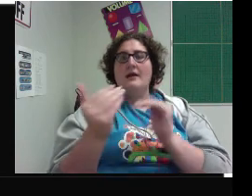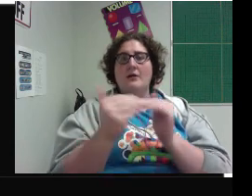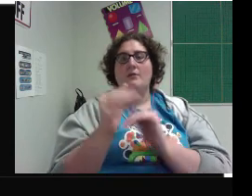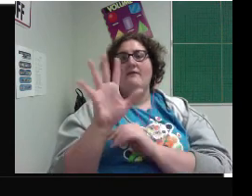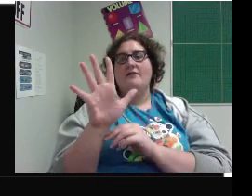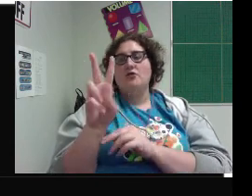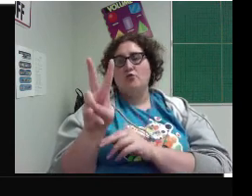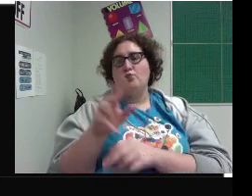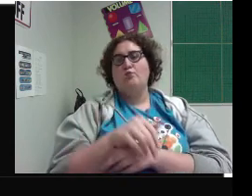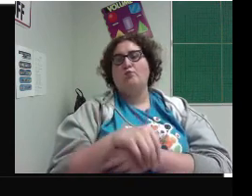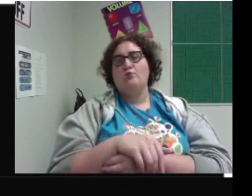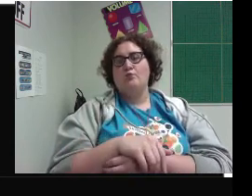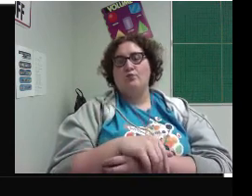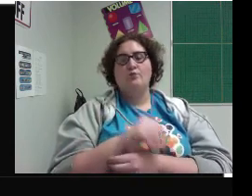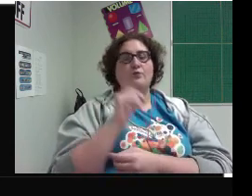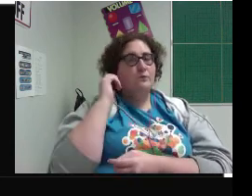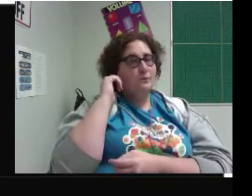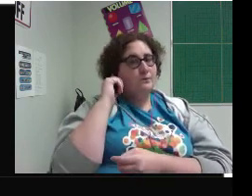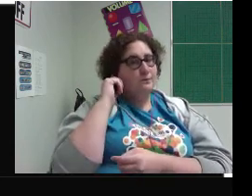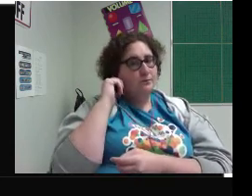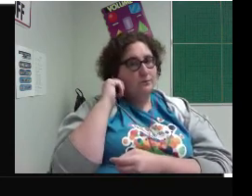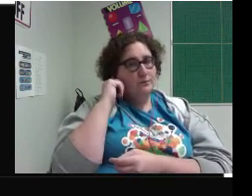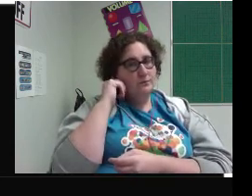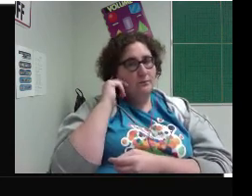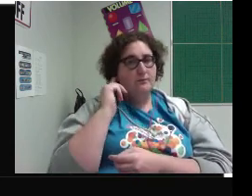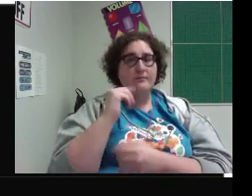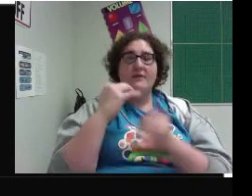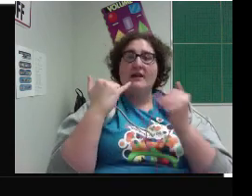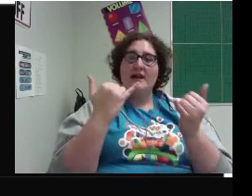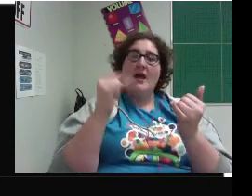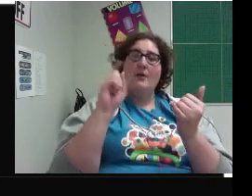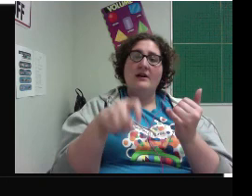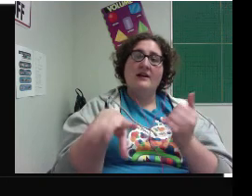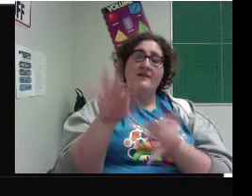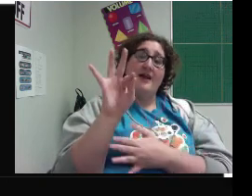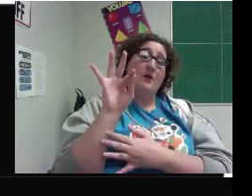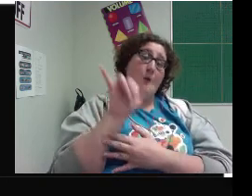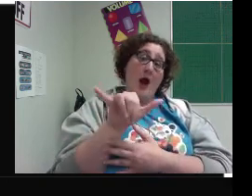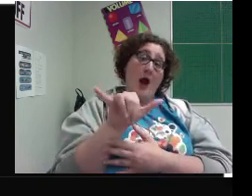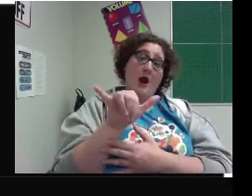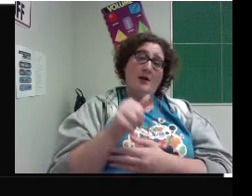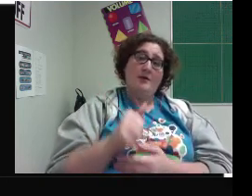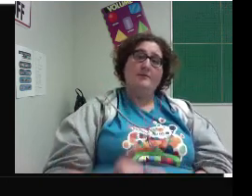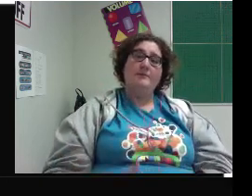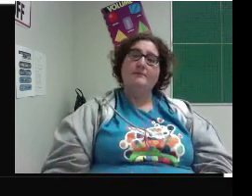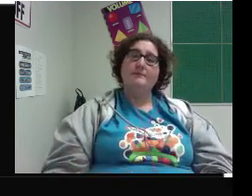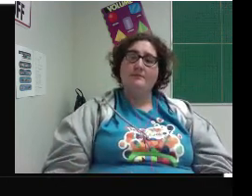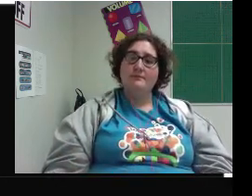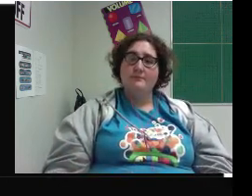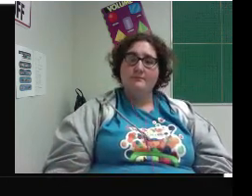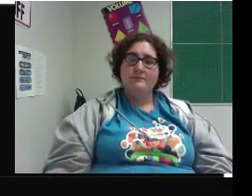52. Okay, now we need to solve for y.